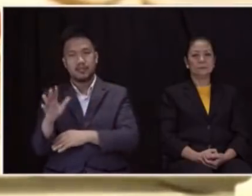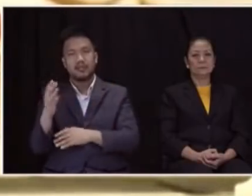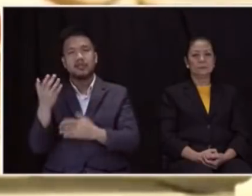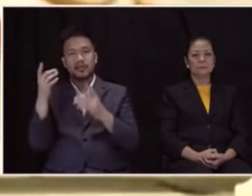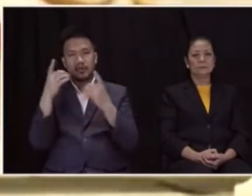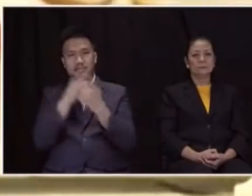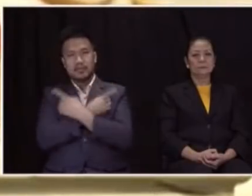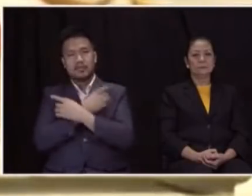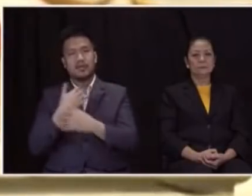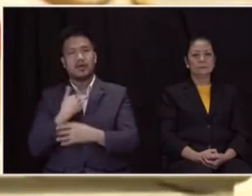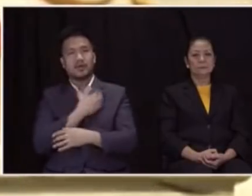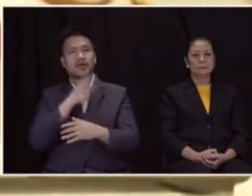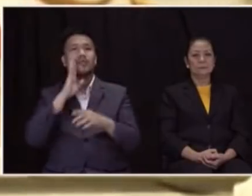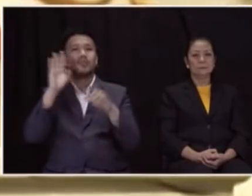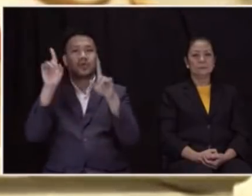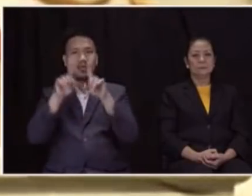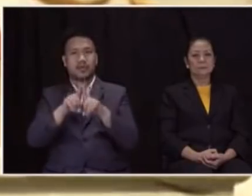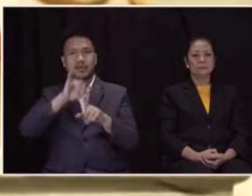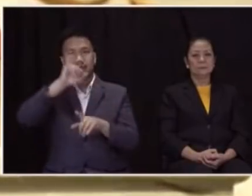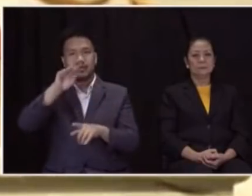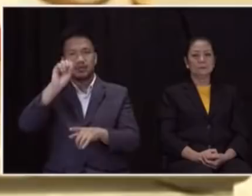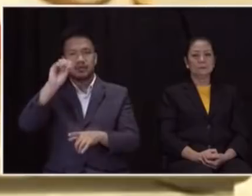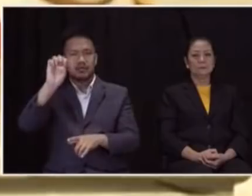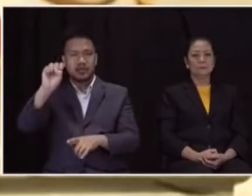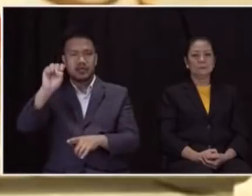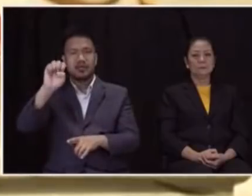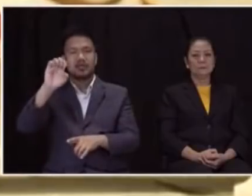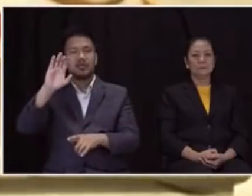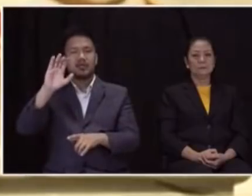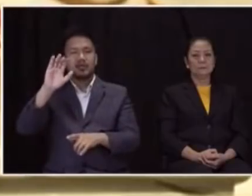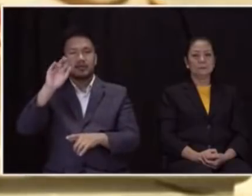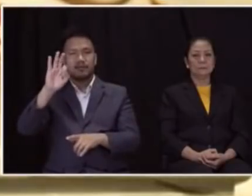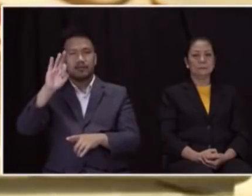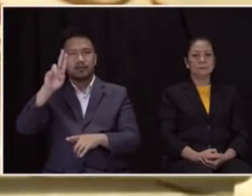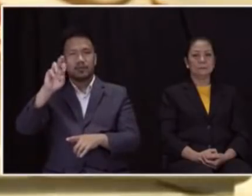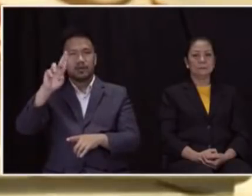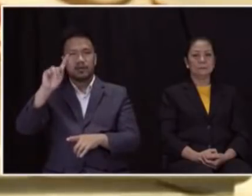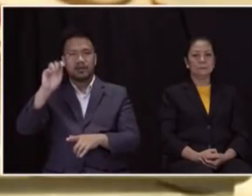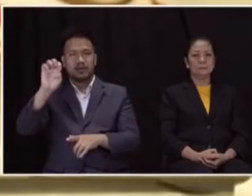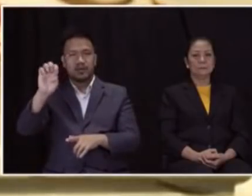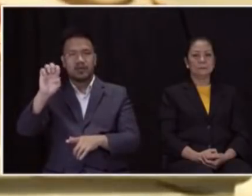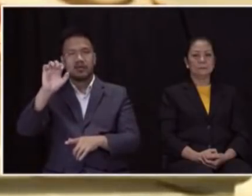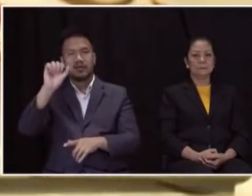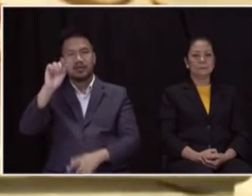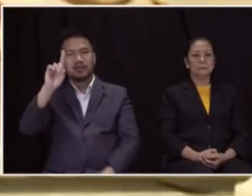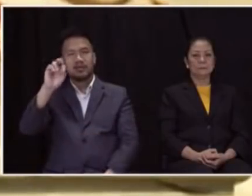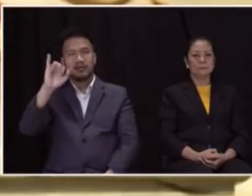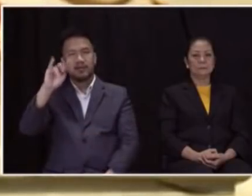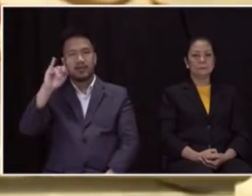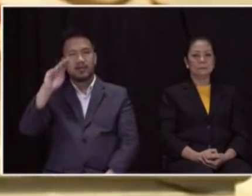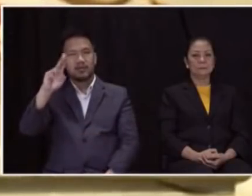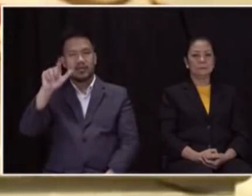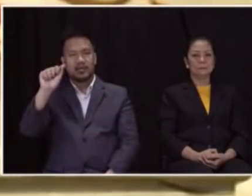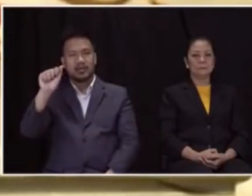Jose Fuerte Cardinal Advincula, until now ordinary of the Archdiocese of